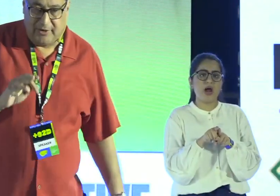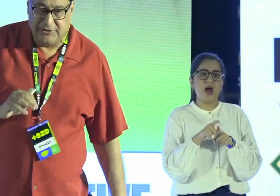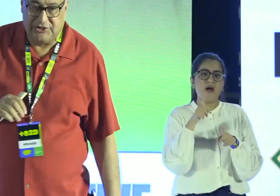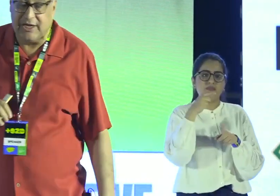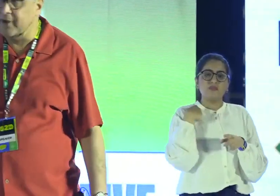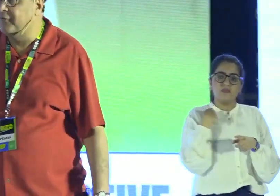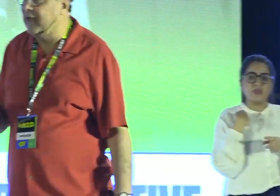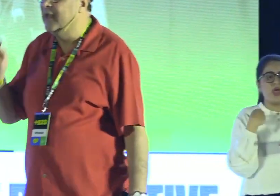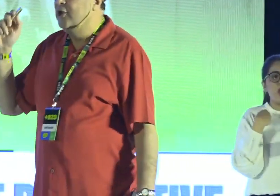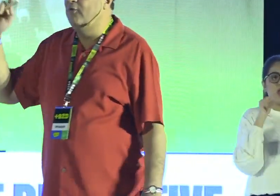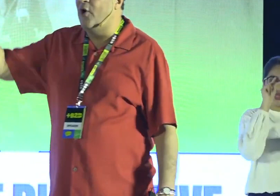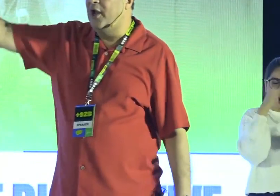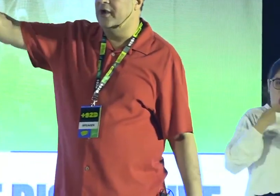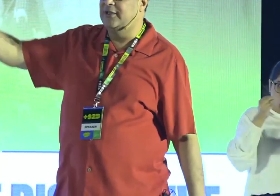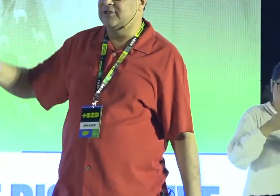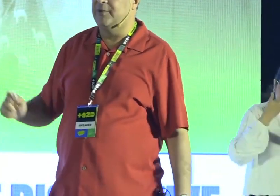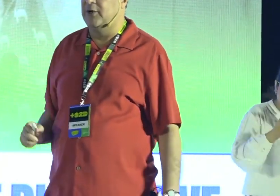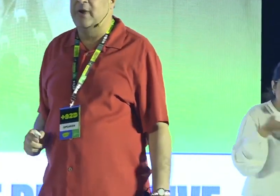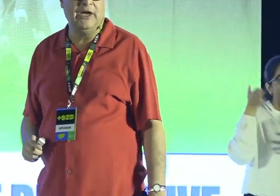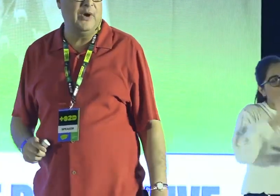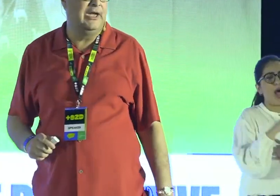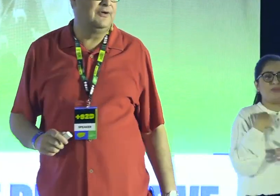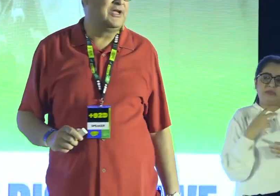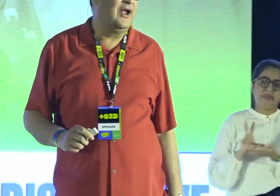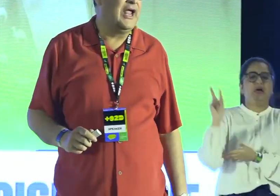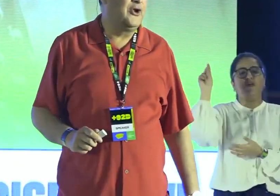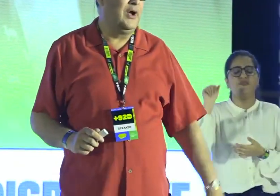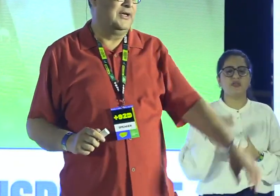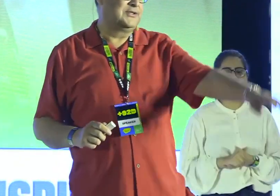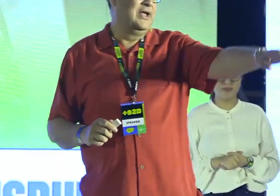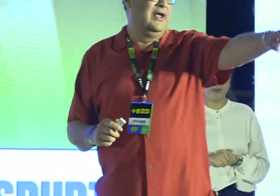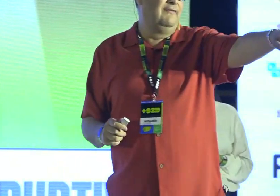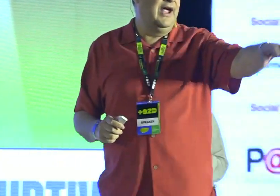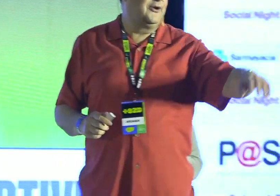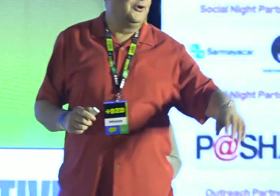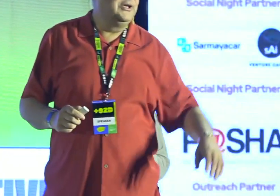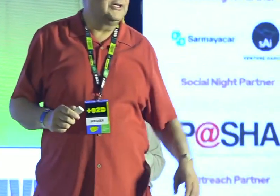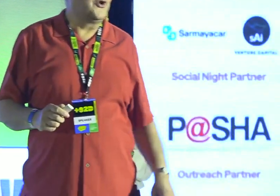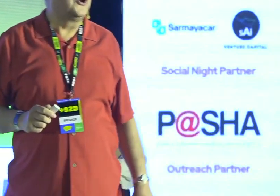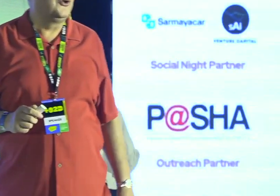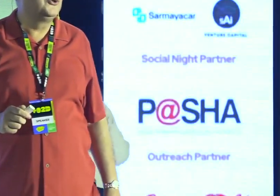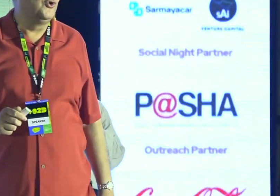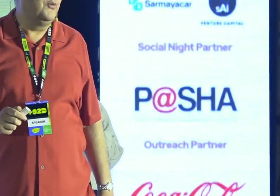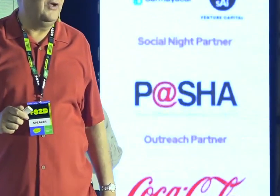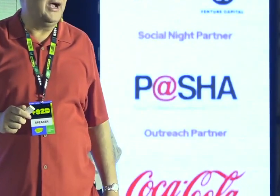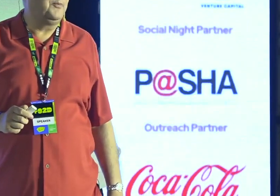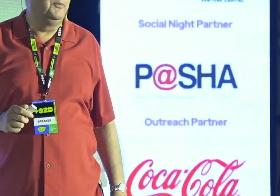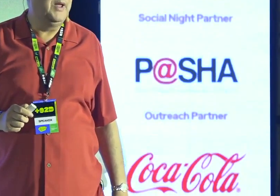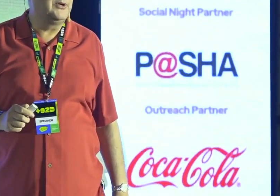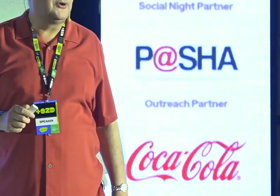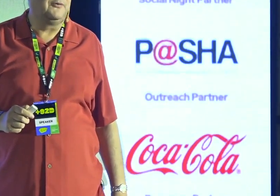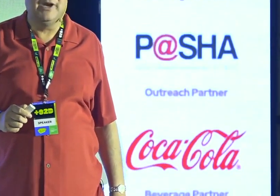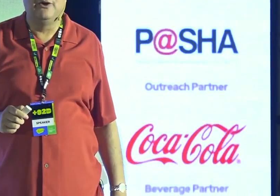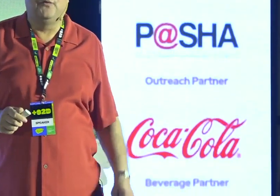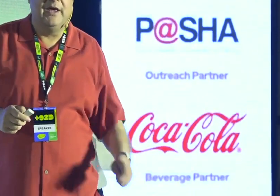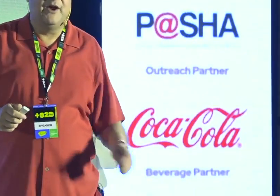slides, and I promise to shut up after that. You've all heard this statement. 2020 was a year like no others. We had to do these talks on Zoom. We had